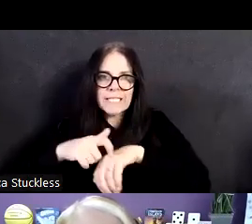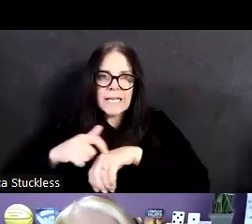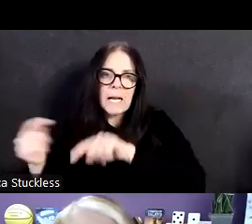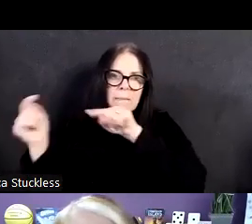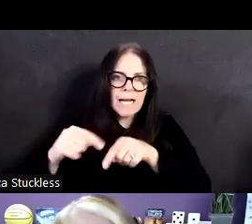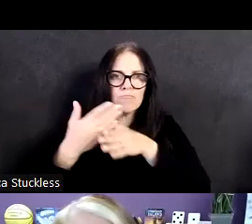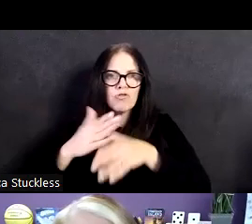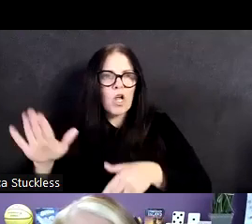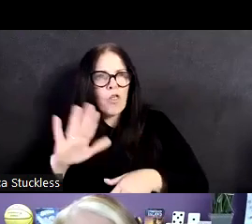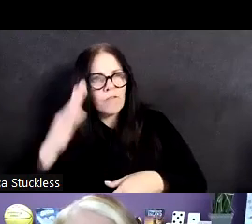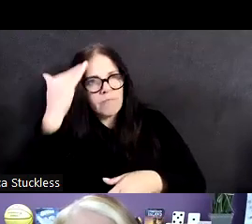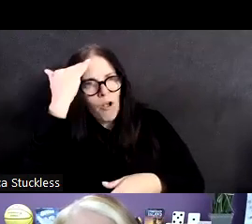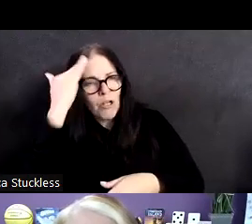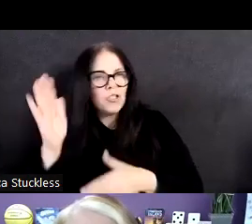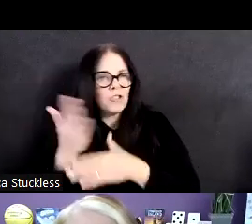today.